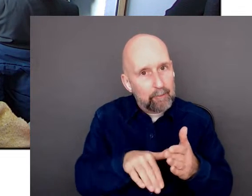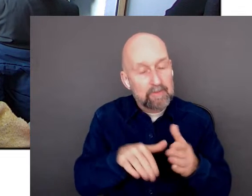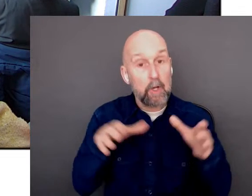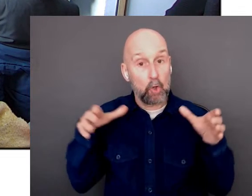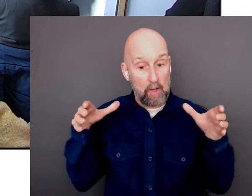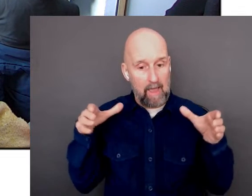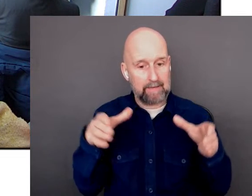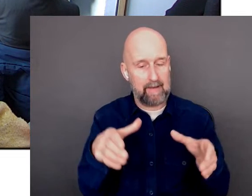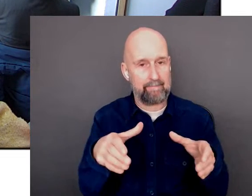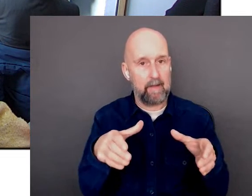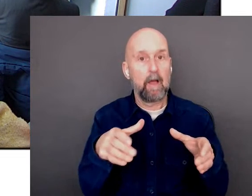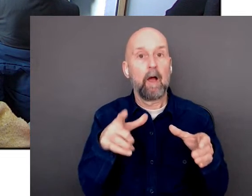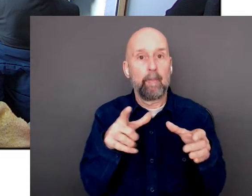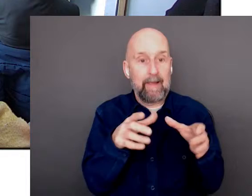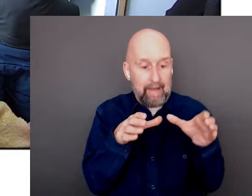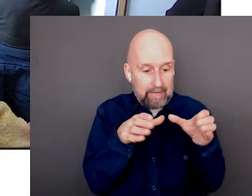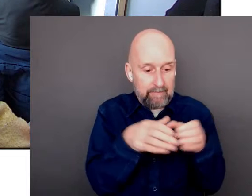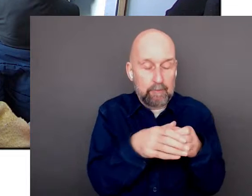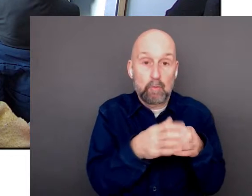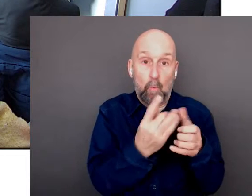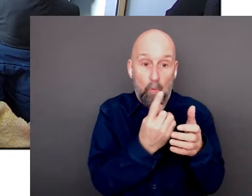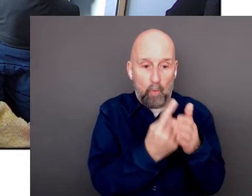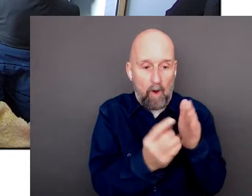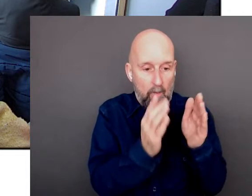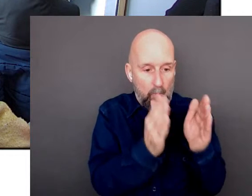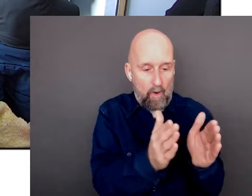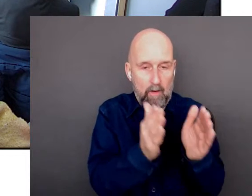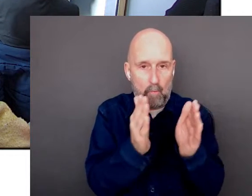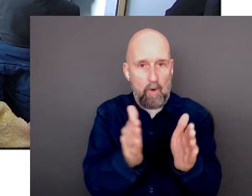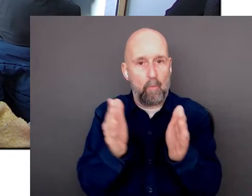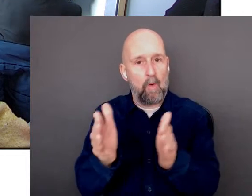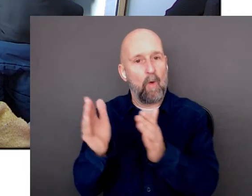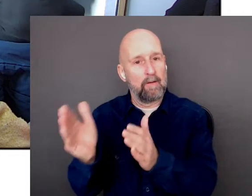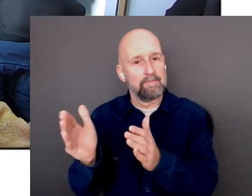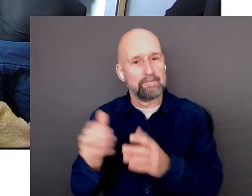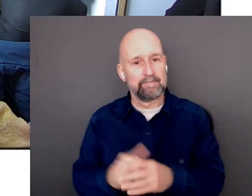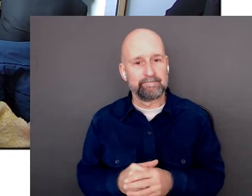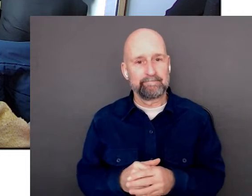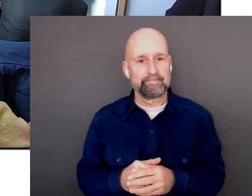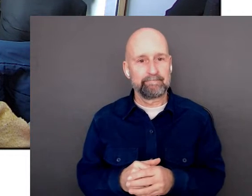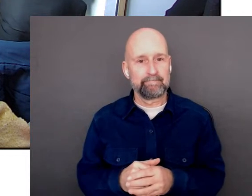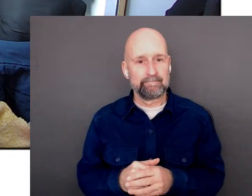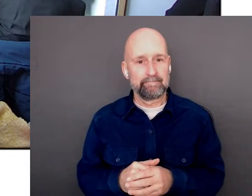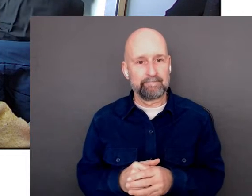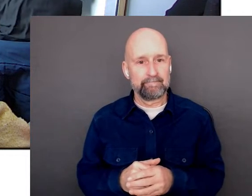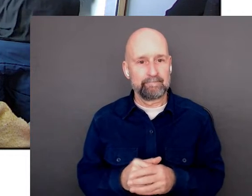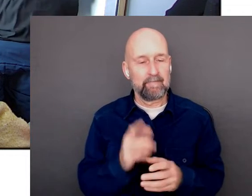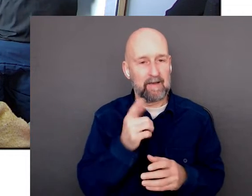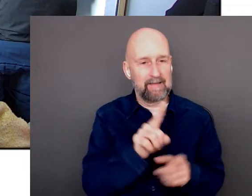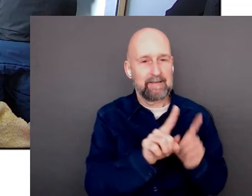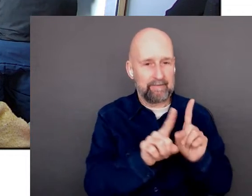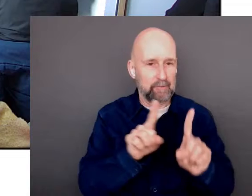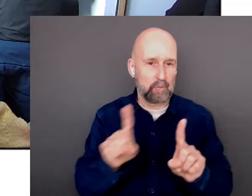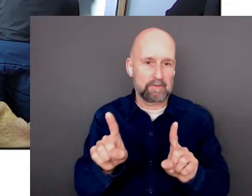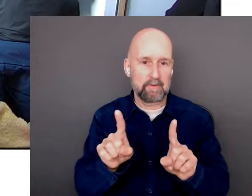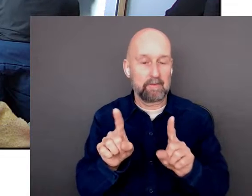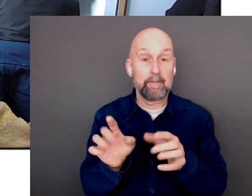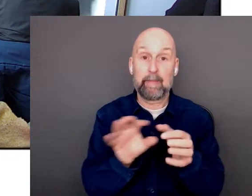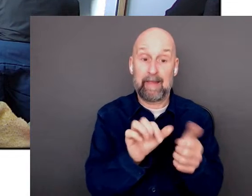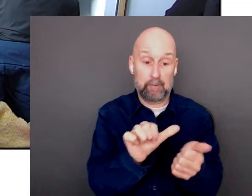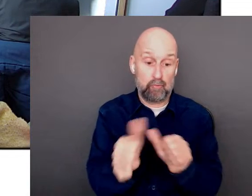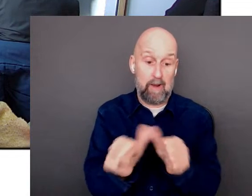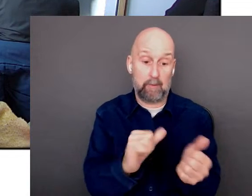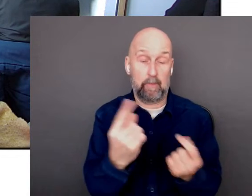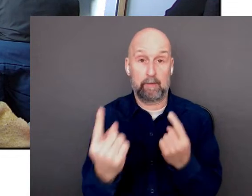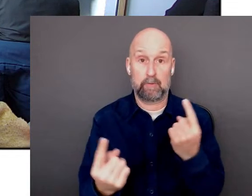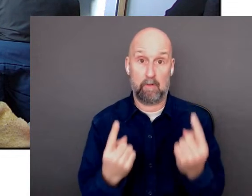smaller individual ones. That came to be if you were multiple individuals interacting together. So it